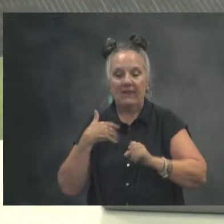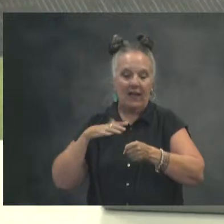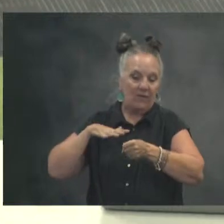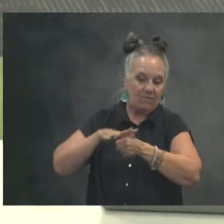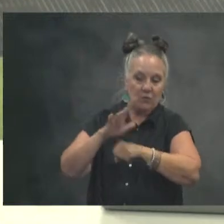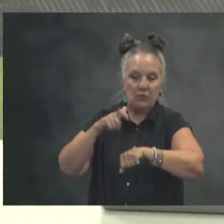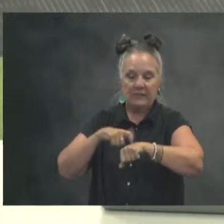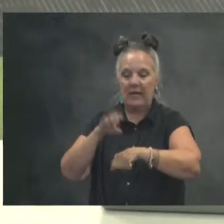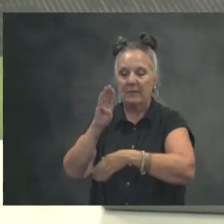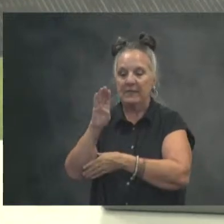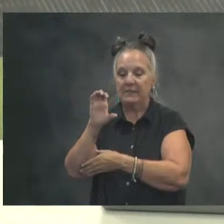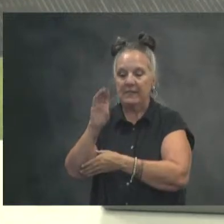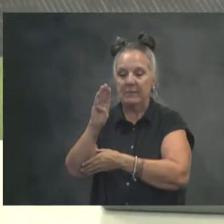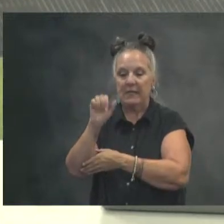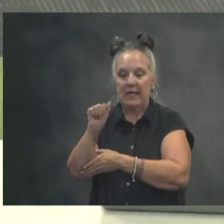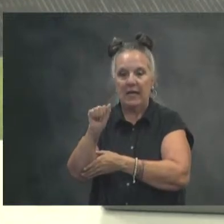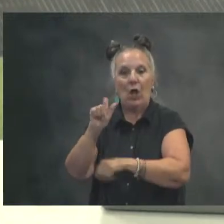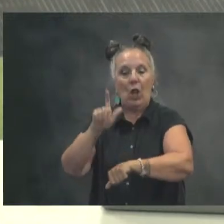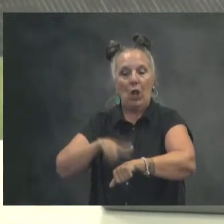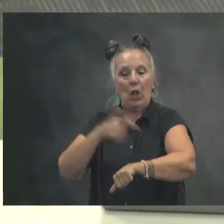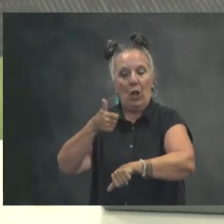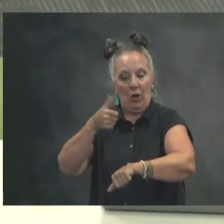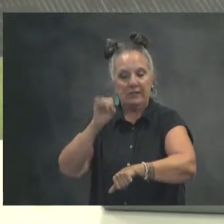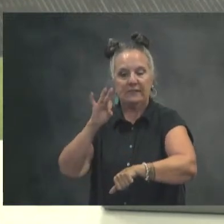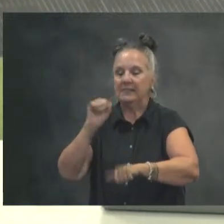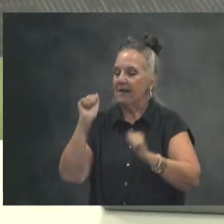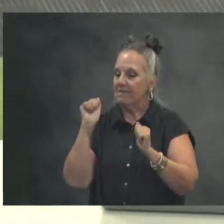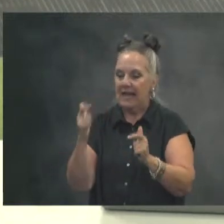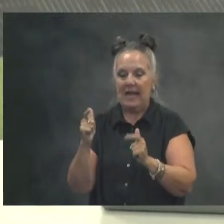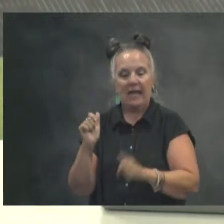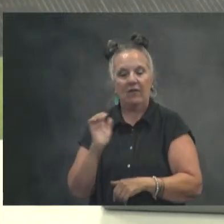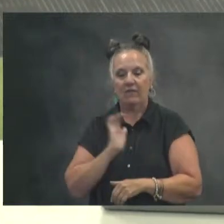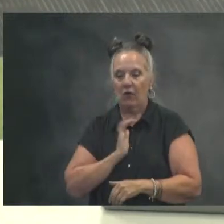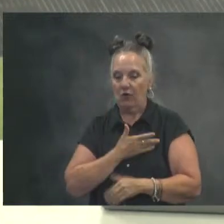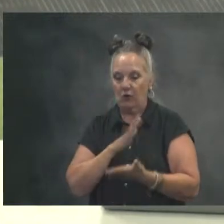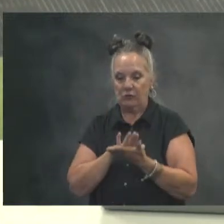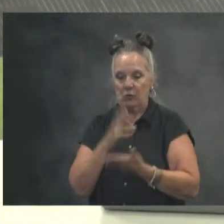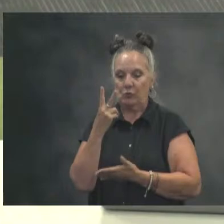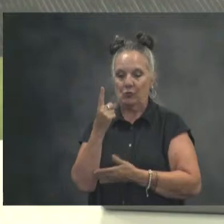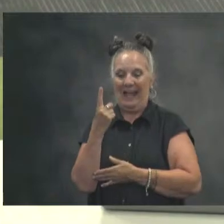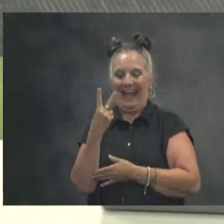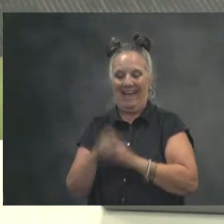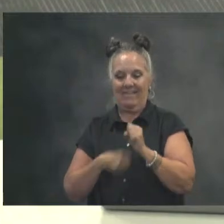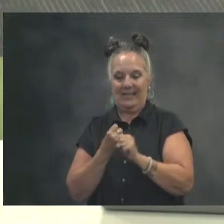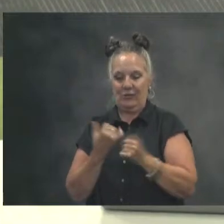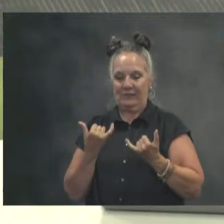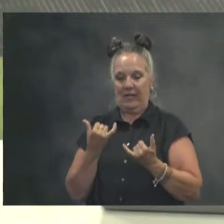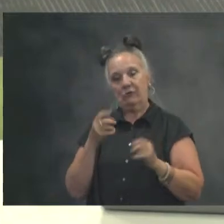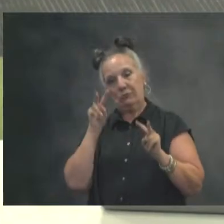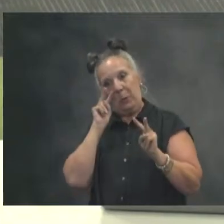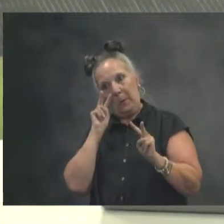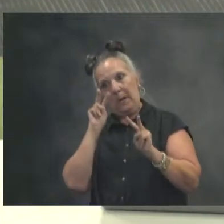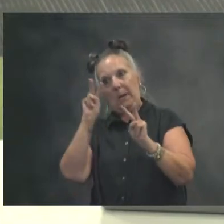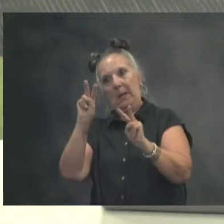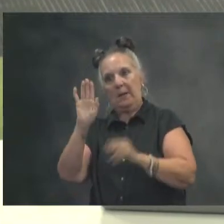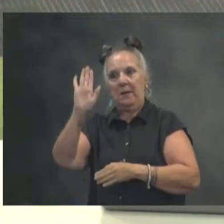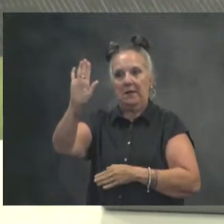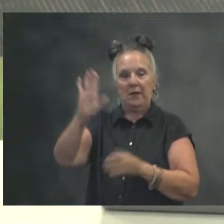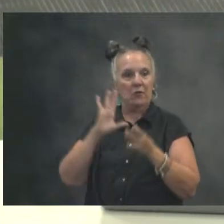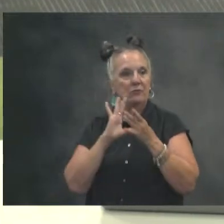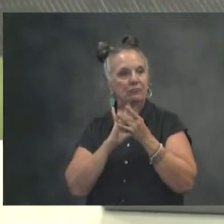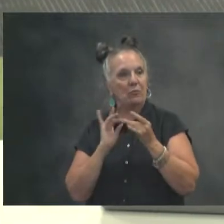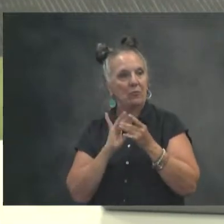BCBA as part of their staff for the longest of any of our schools, 2.5 years now. So let's take a look at Bester's